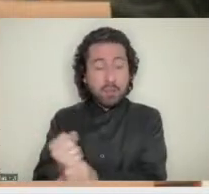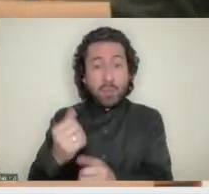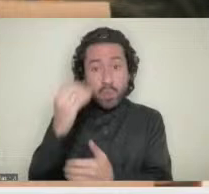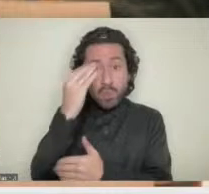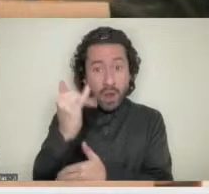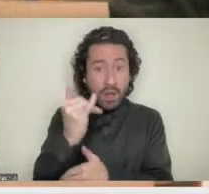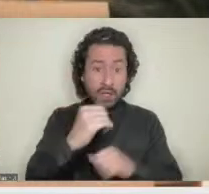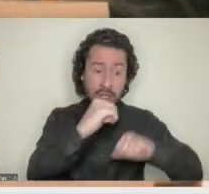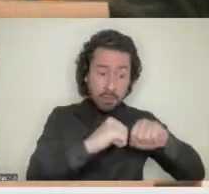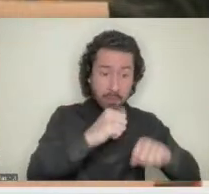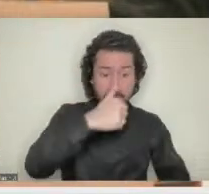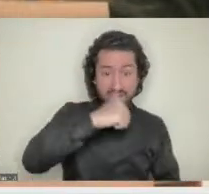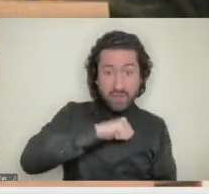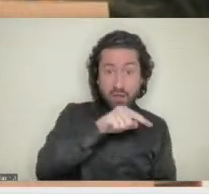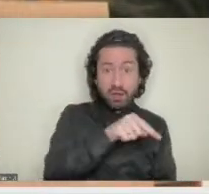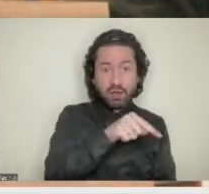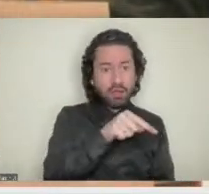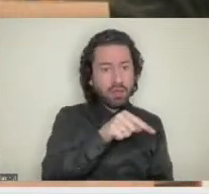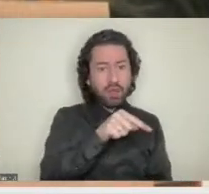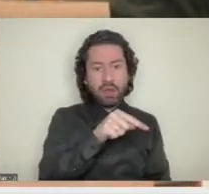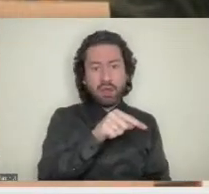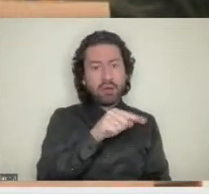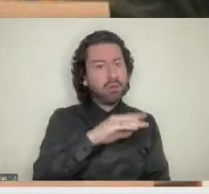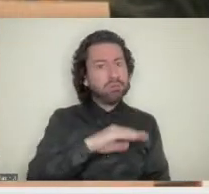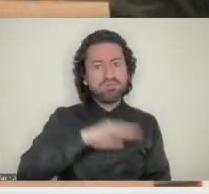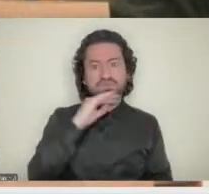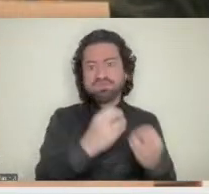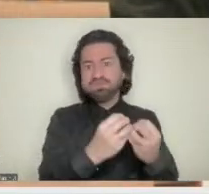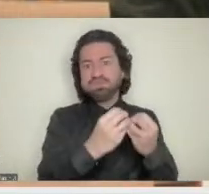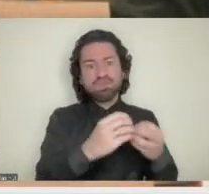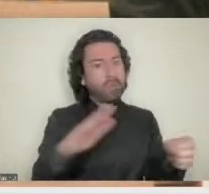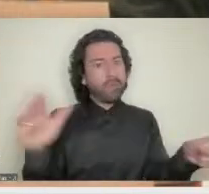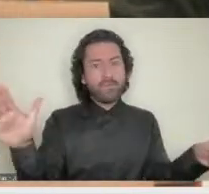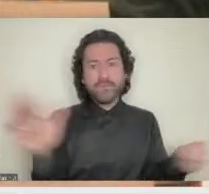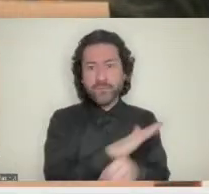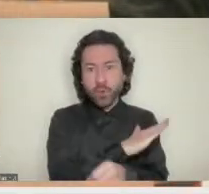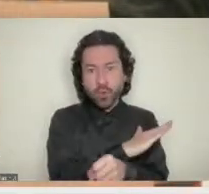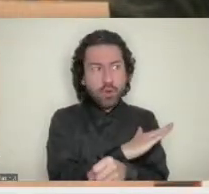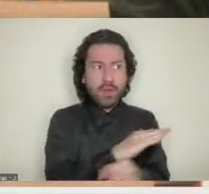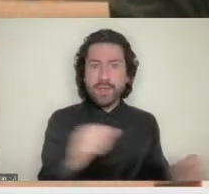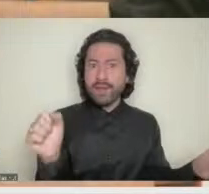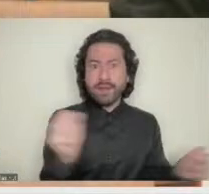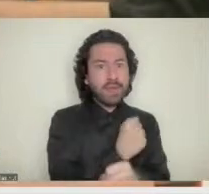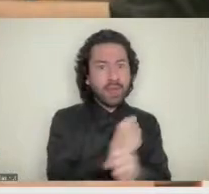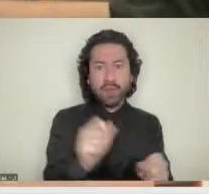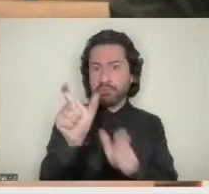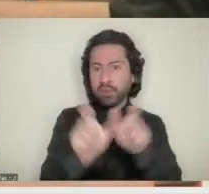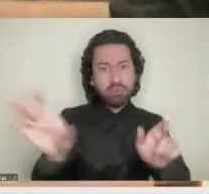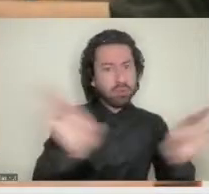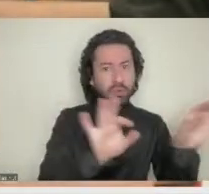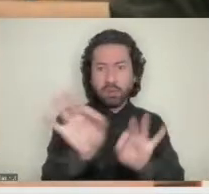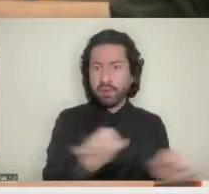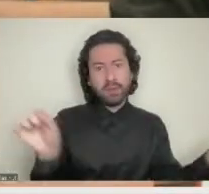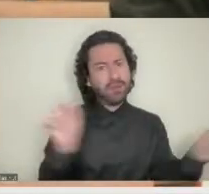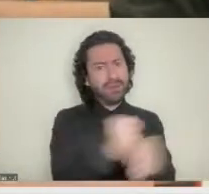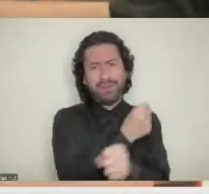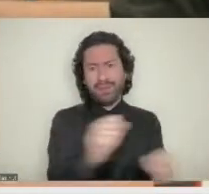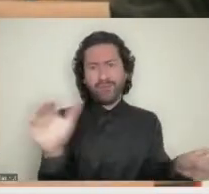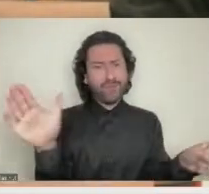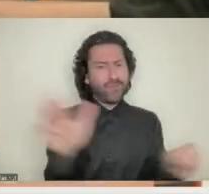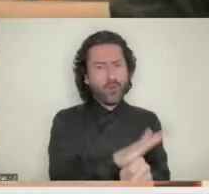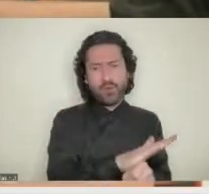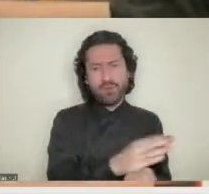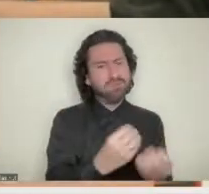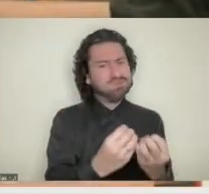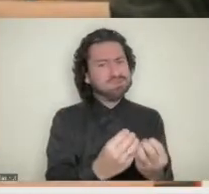Private companies have really collapsed the public system. There's no more